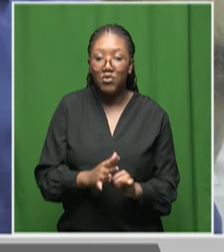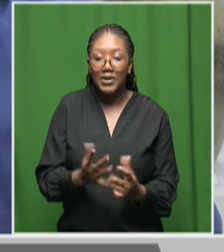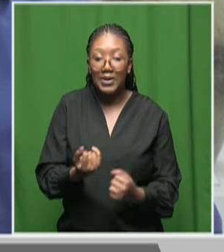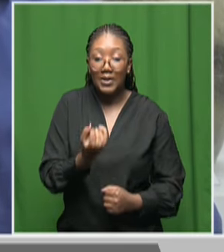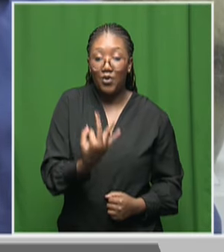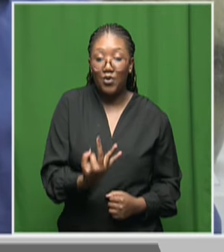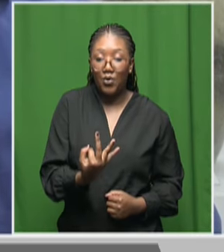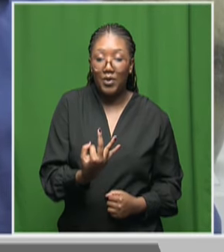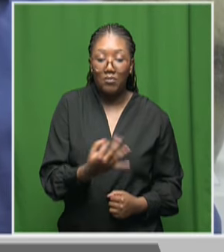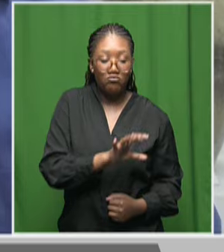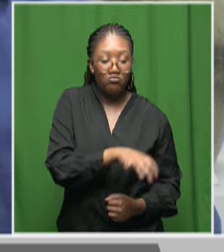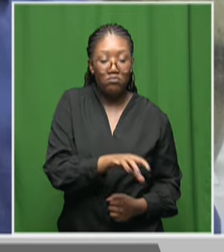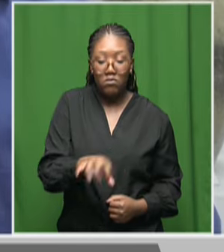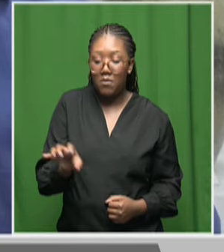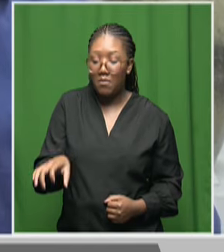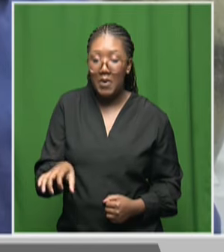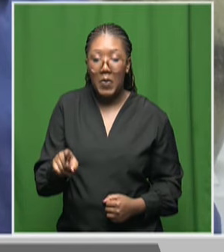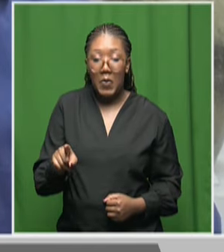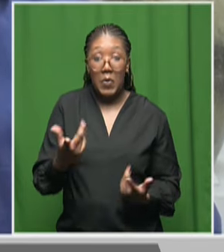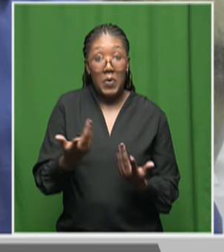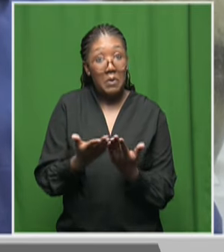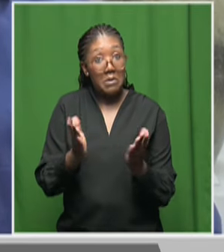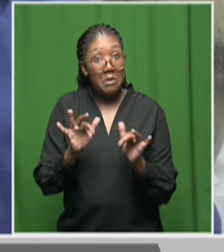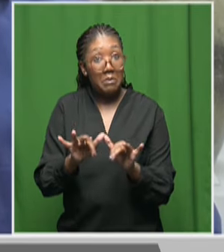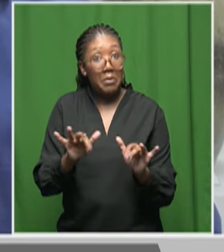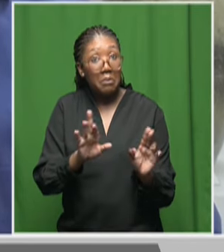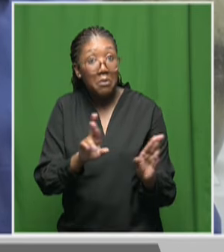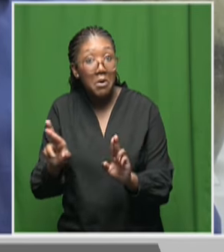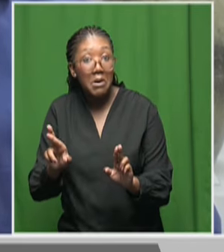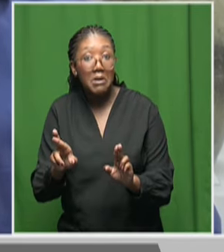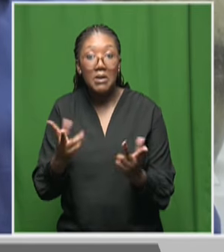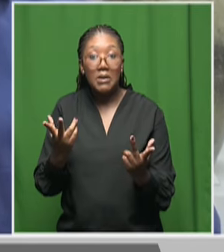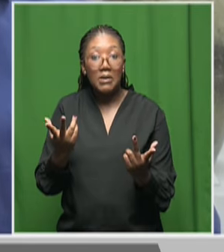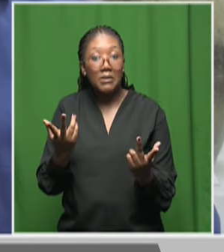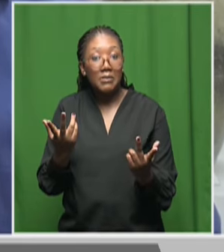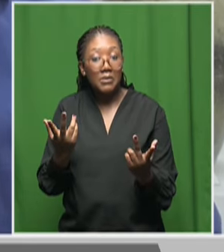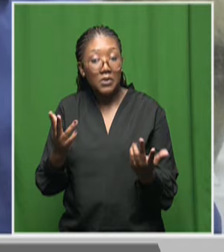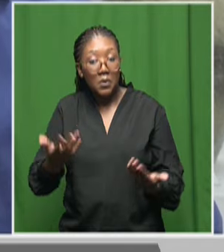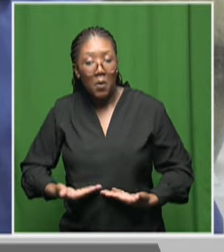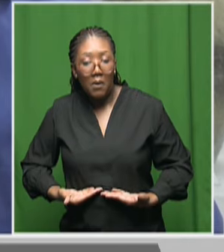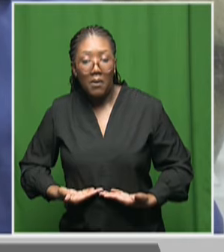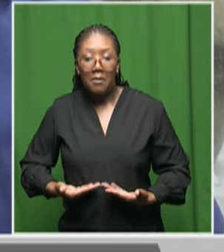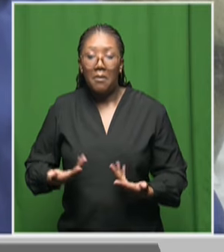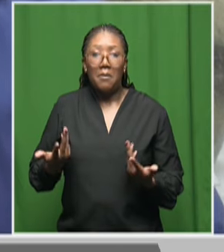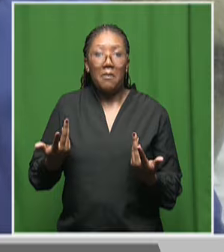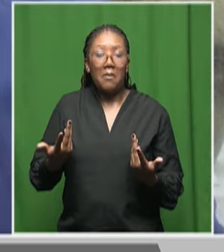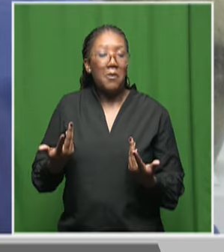3 different regions, how it's also going to be received, the intention behind this as well.